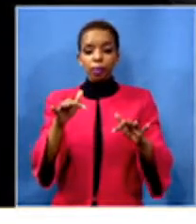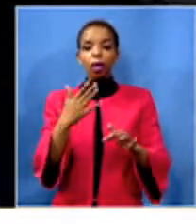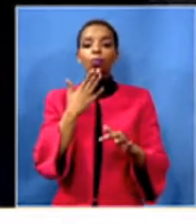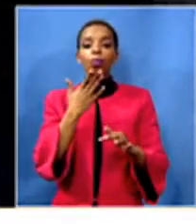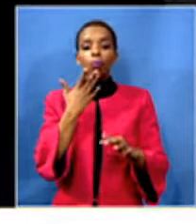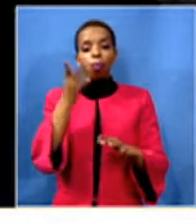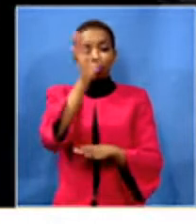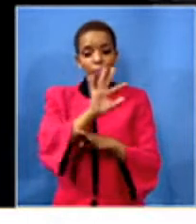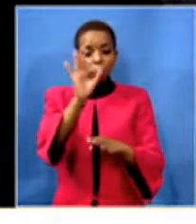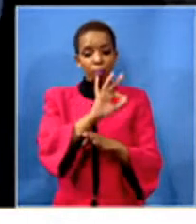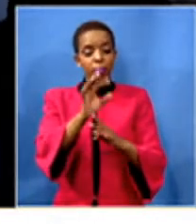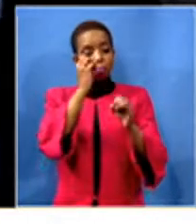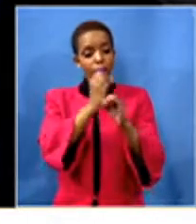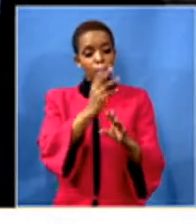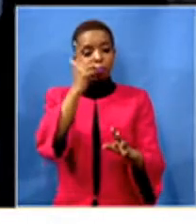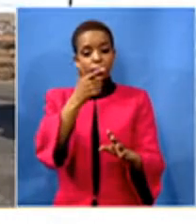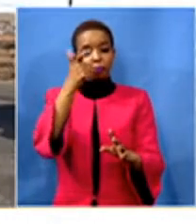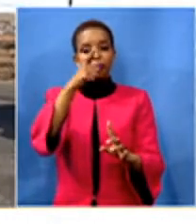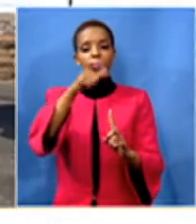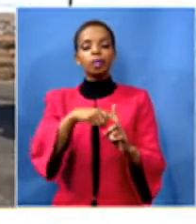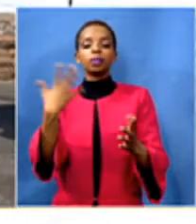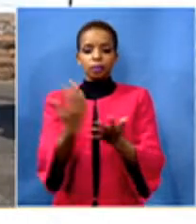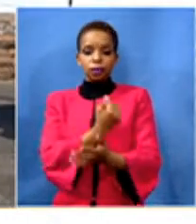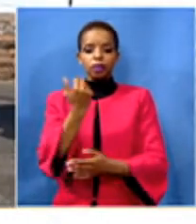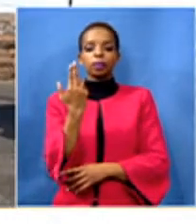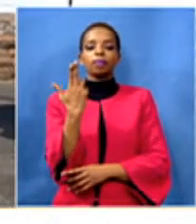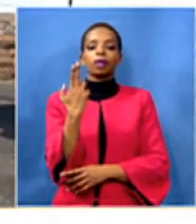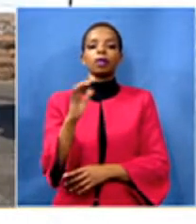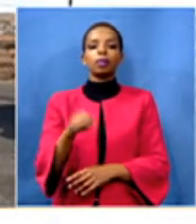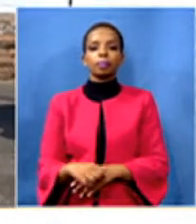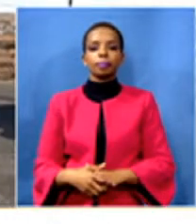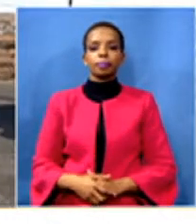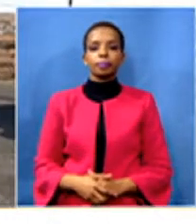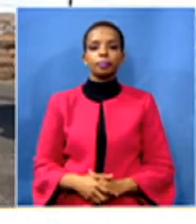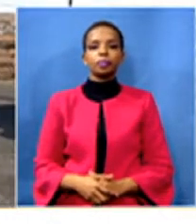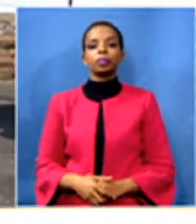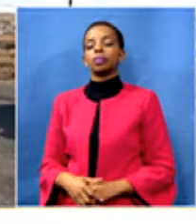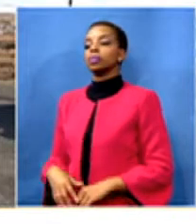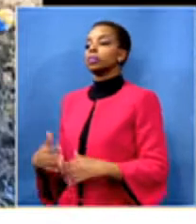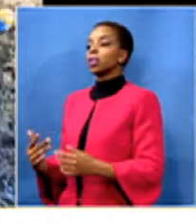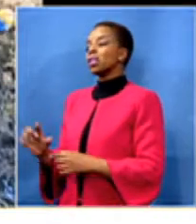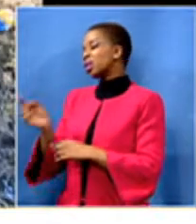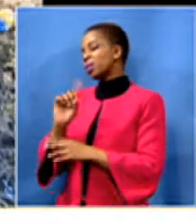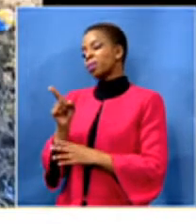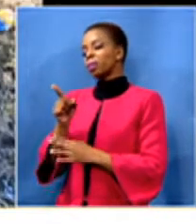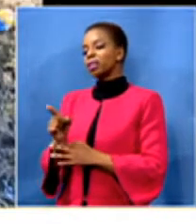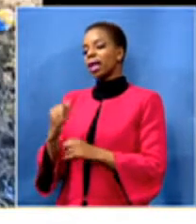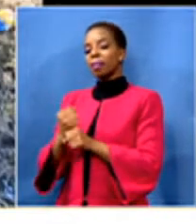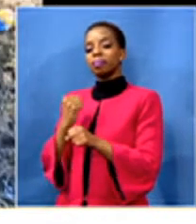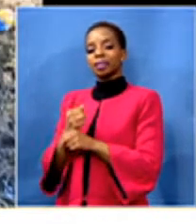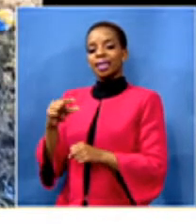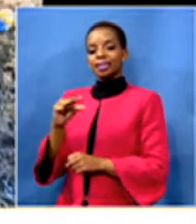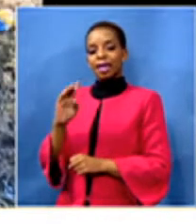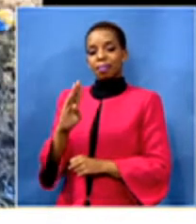Yeah. What, in the SAPS's perspective, constitutes a GBV case for